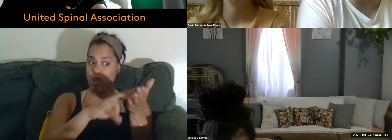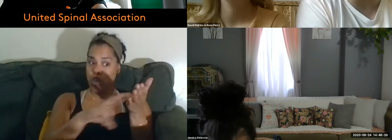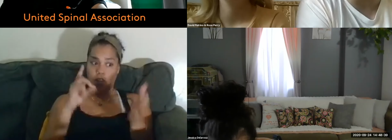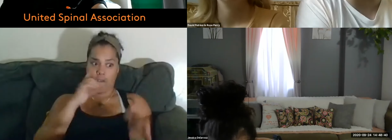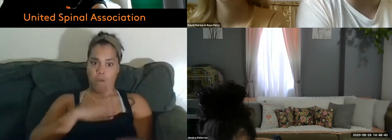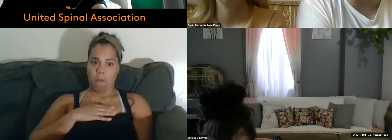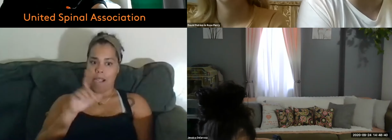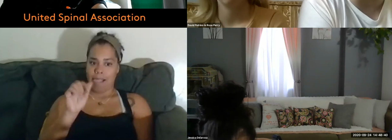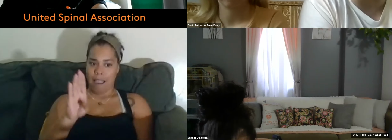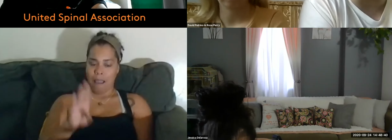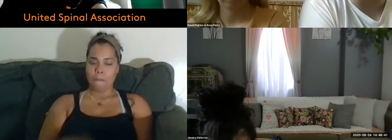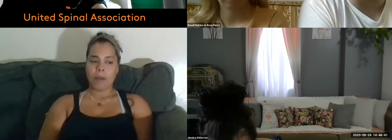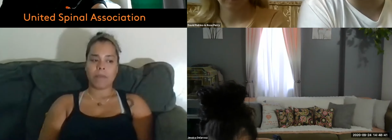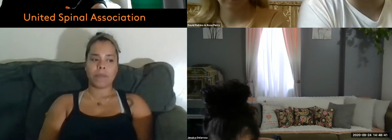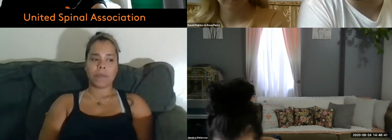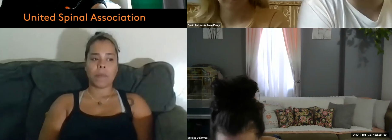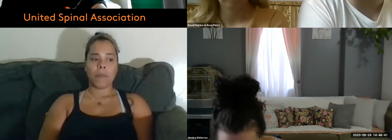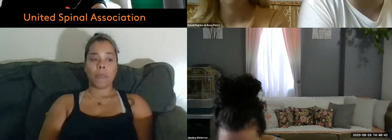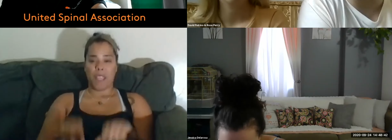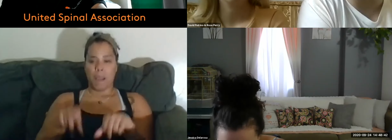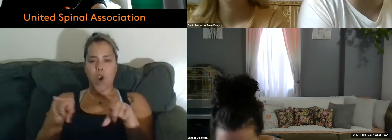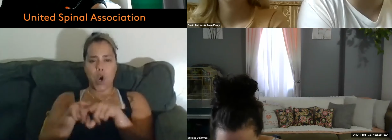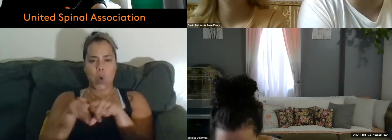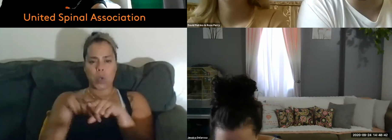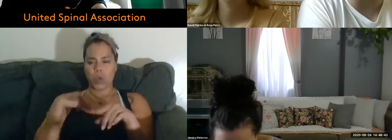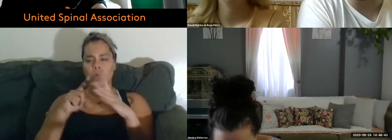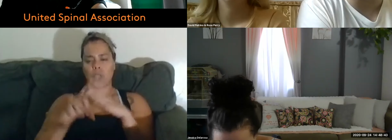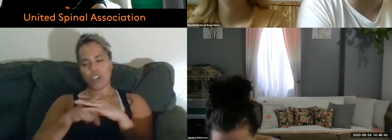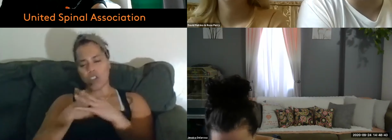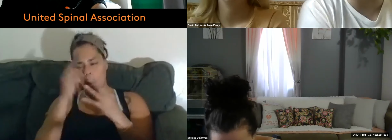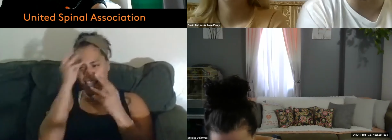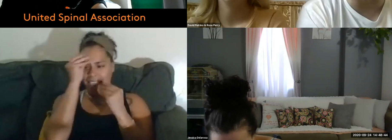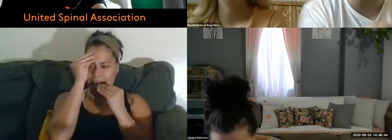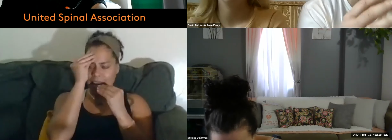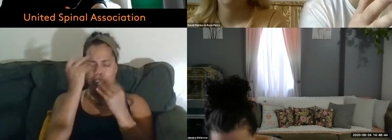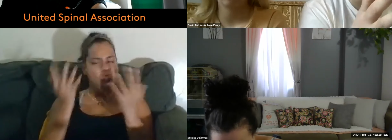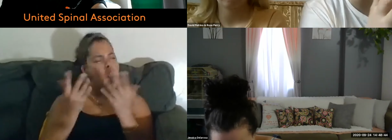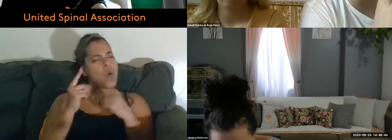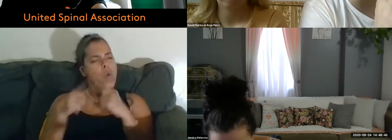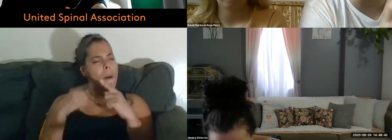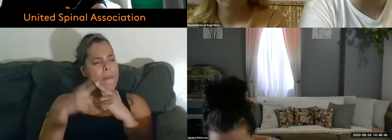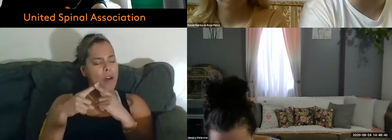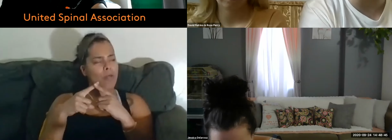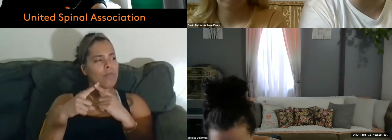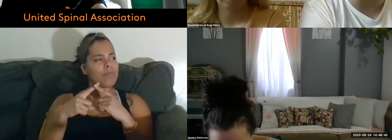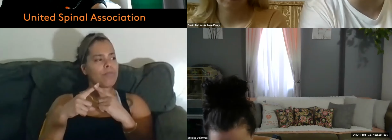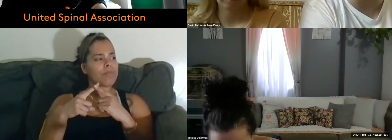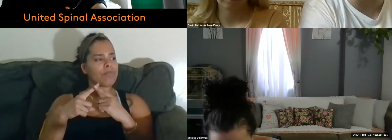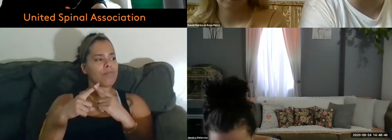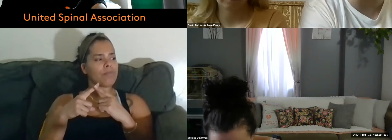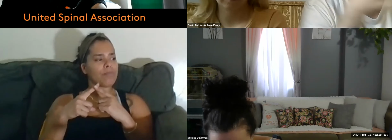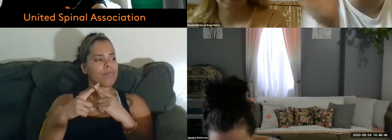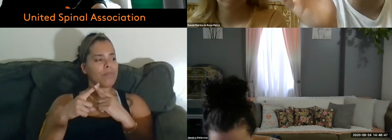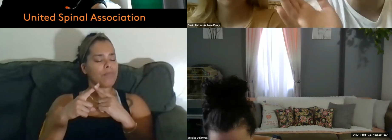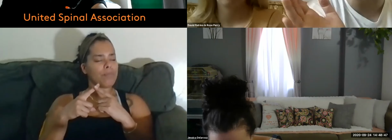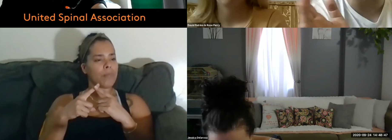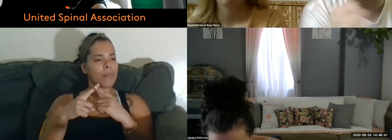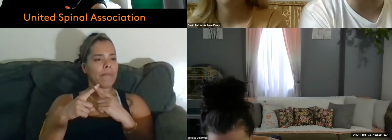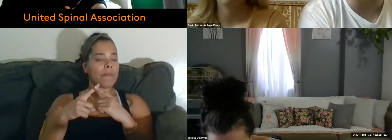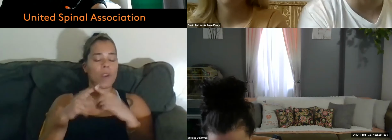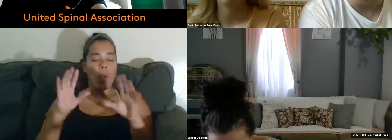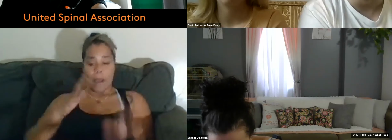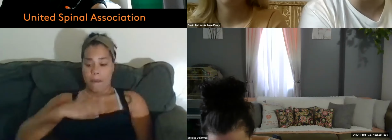then we also just started thinking about, well, what about, because within my lab, we do so many different